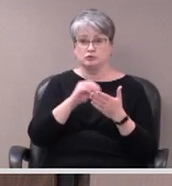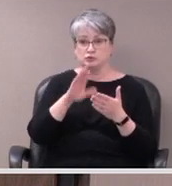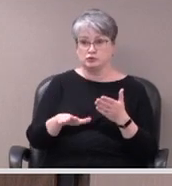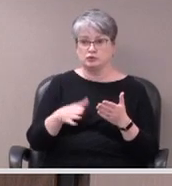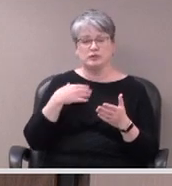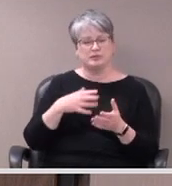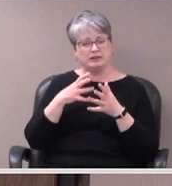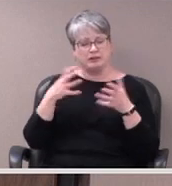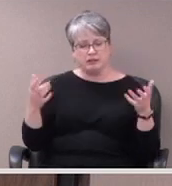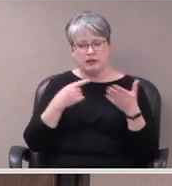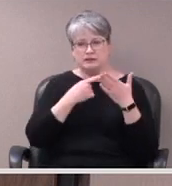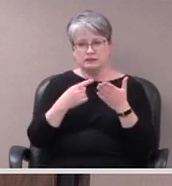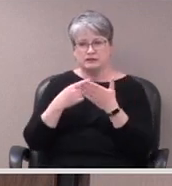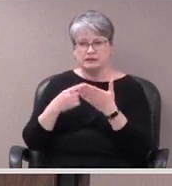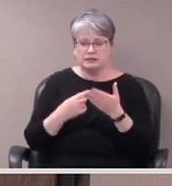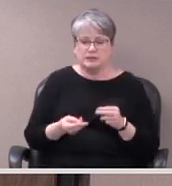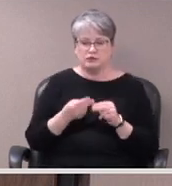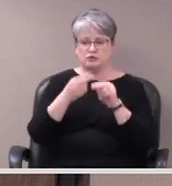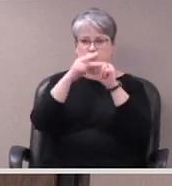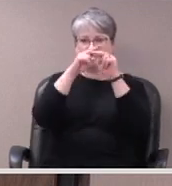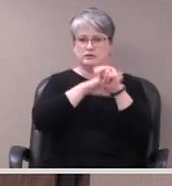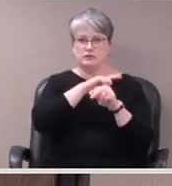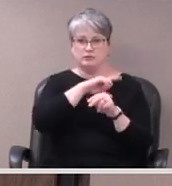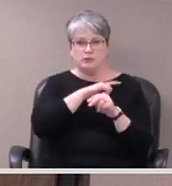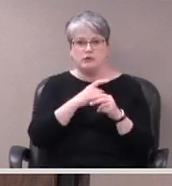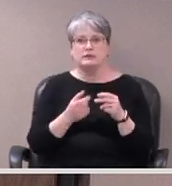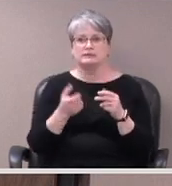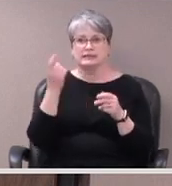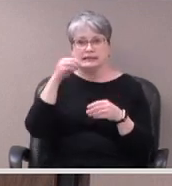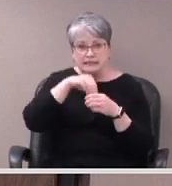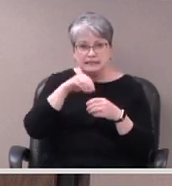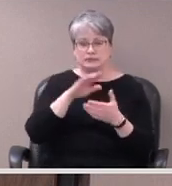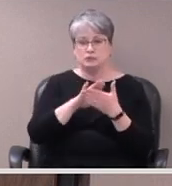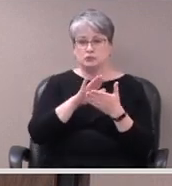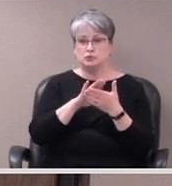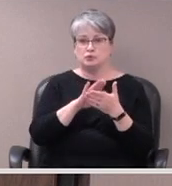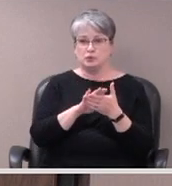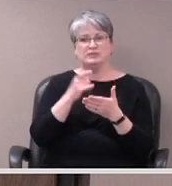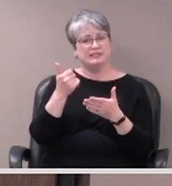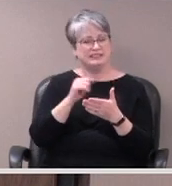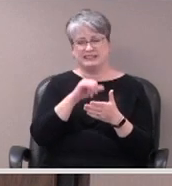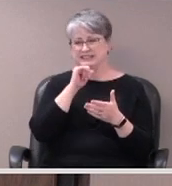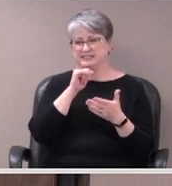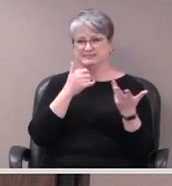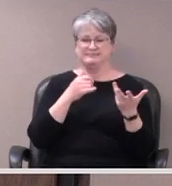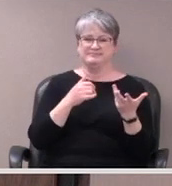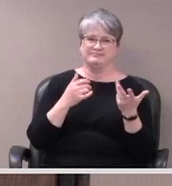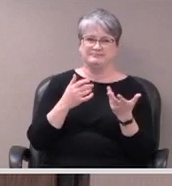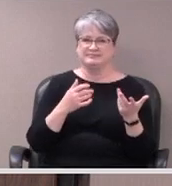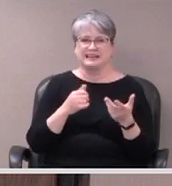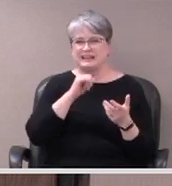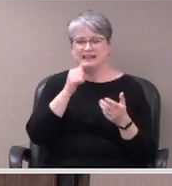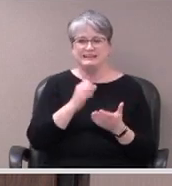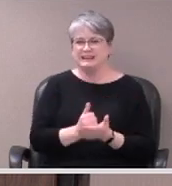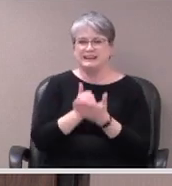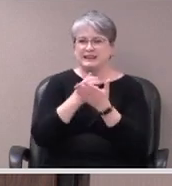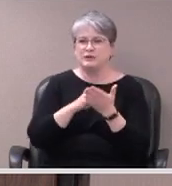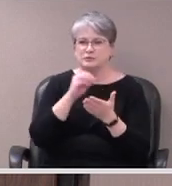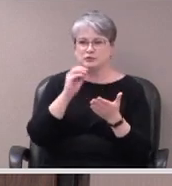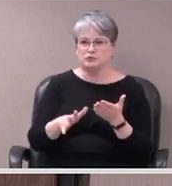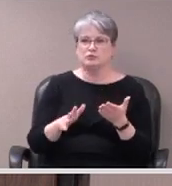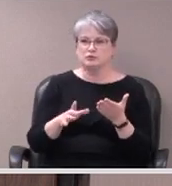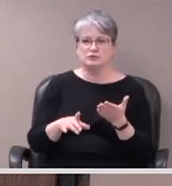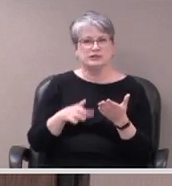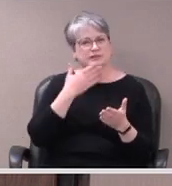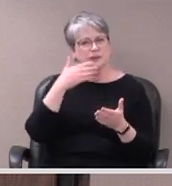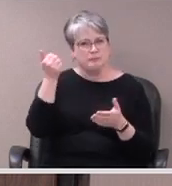government entities around increasing law enforcement presence in schools, and that's unfortunate. It doesn't help students, and there are